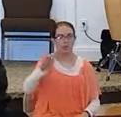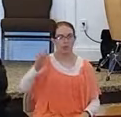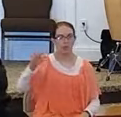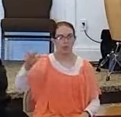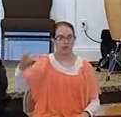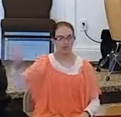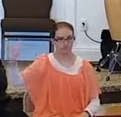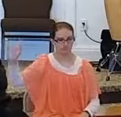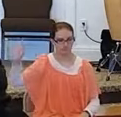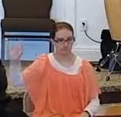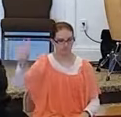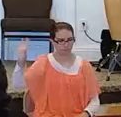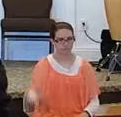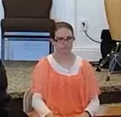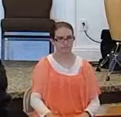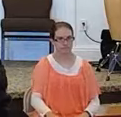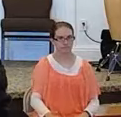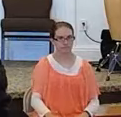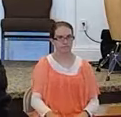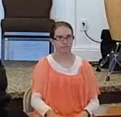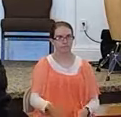given, little is required, and all this kind of thing.